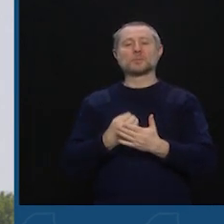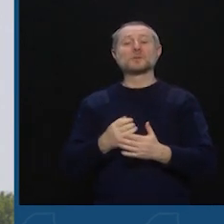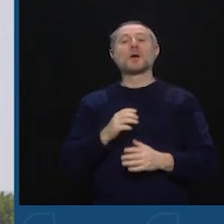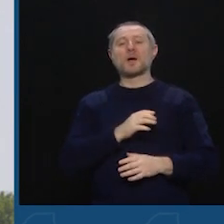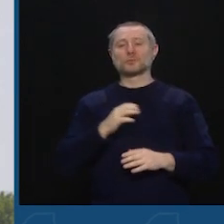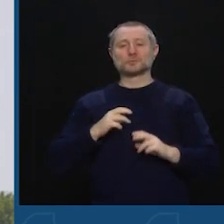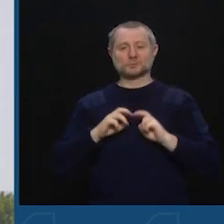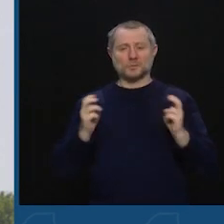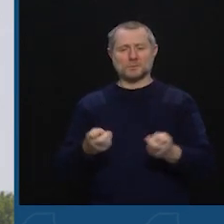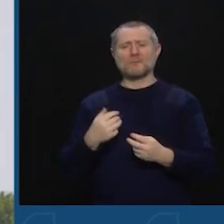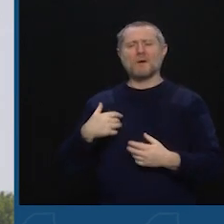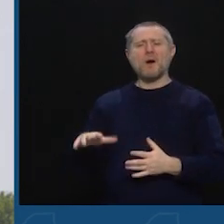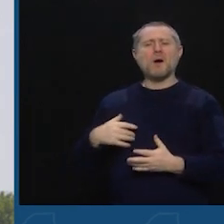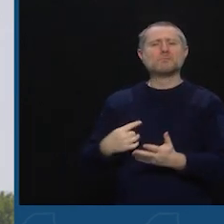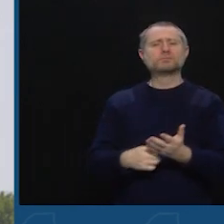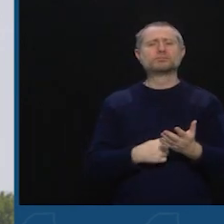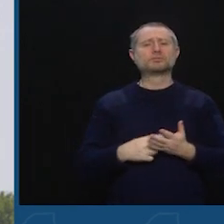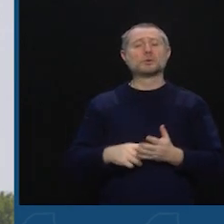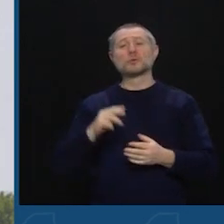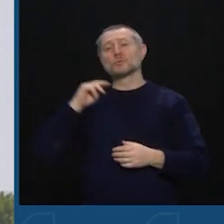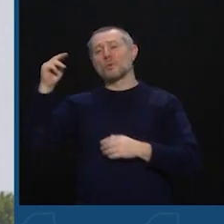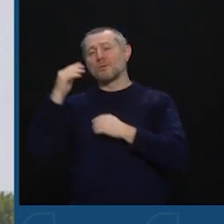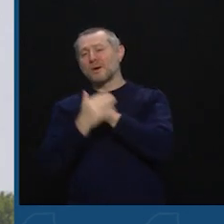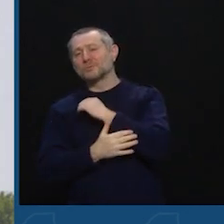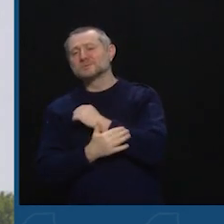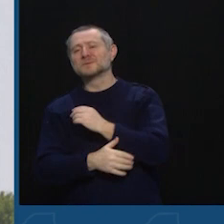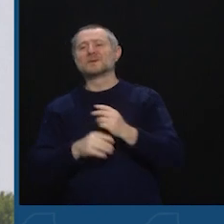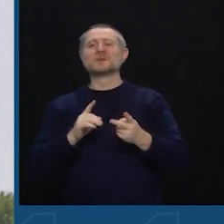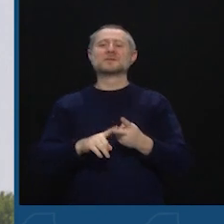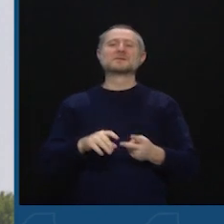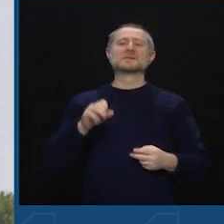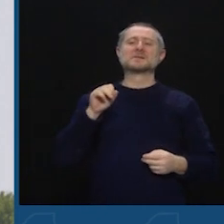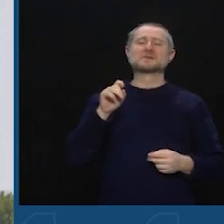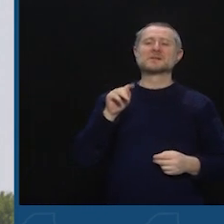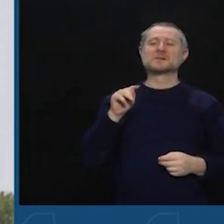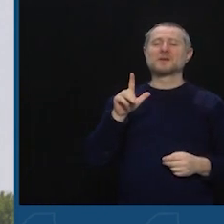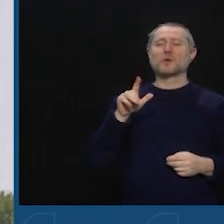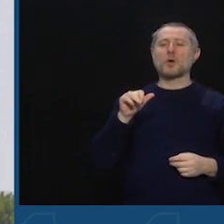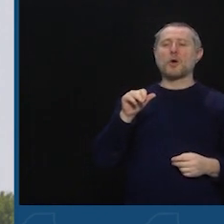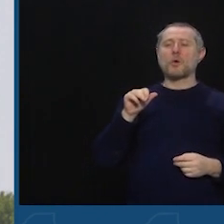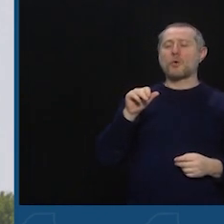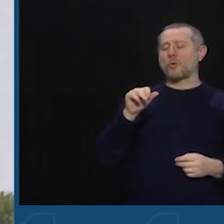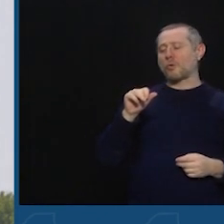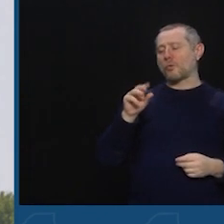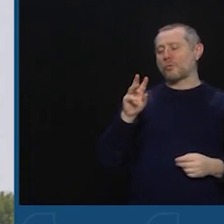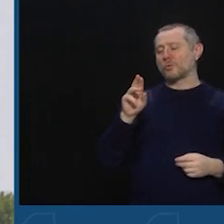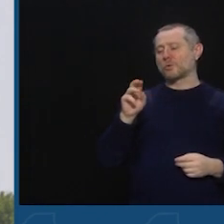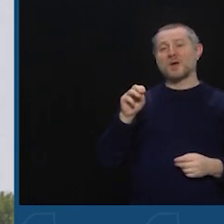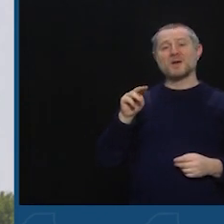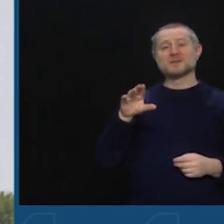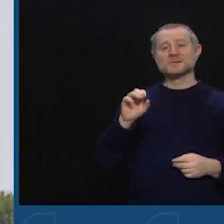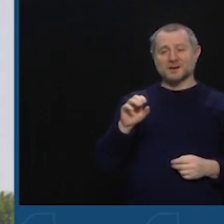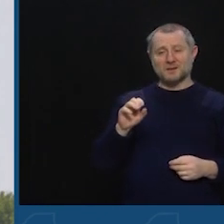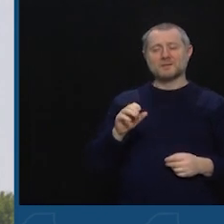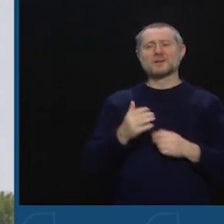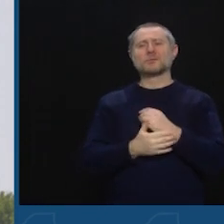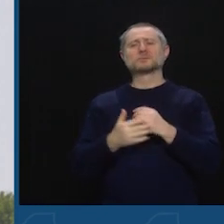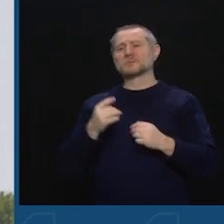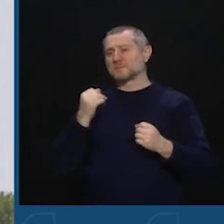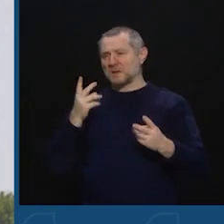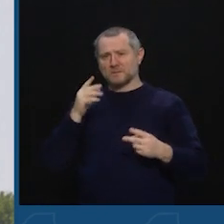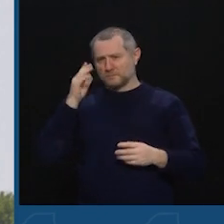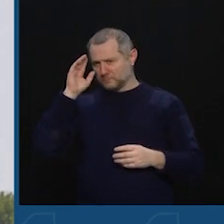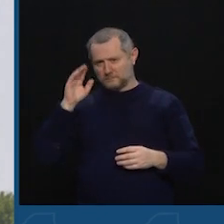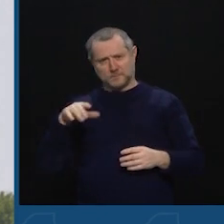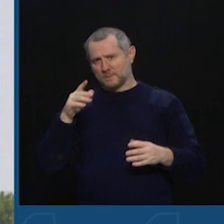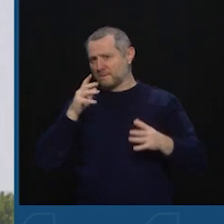like the North Country and St. Lawrence and other parts of our state that do not get the attention. Billy Jones is nodding his head. Kerry Werner agrees as well.